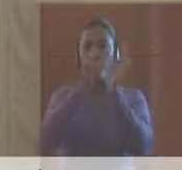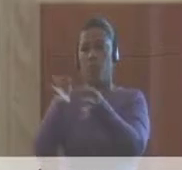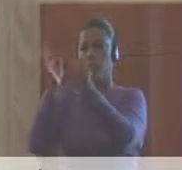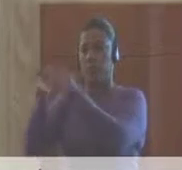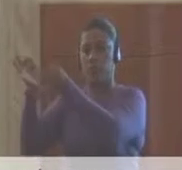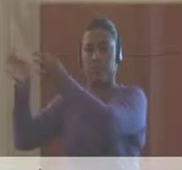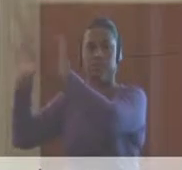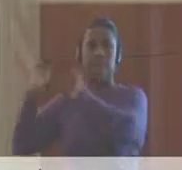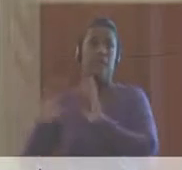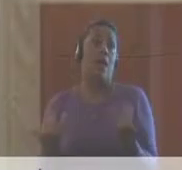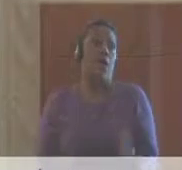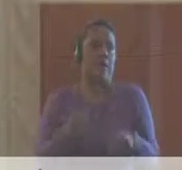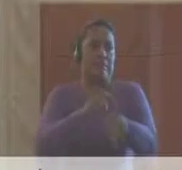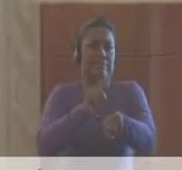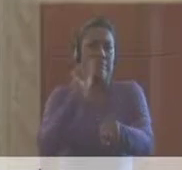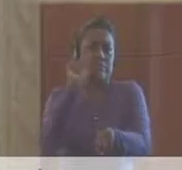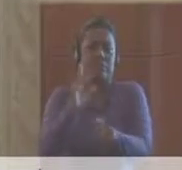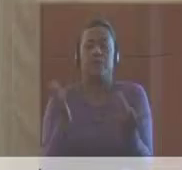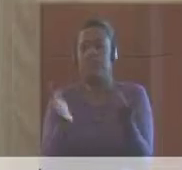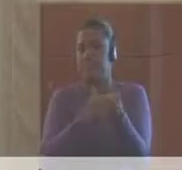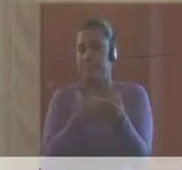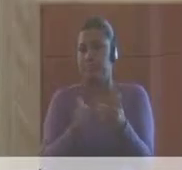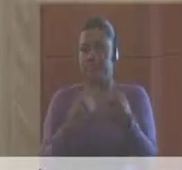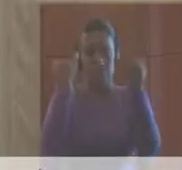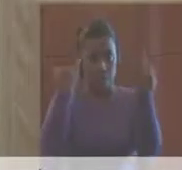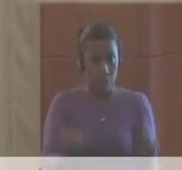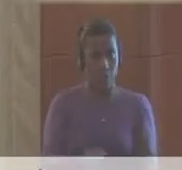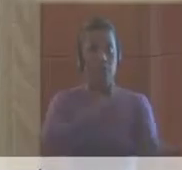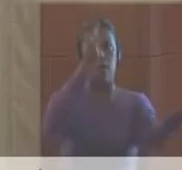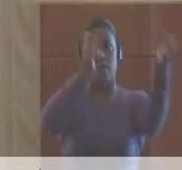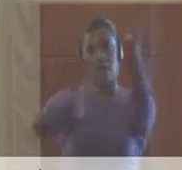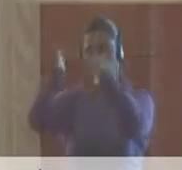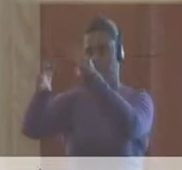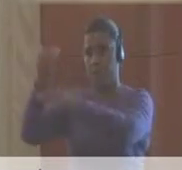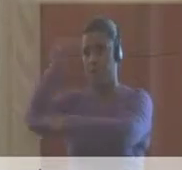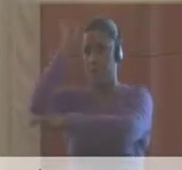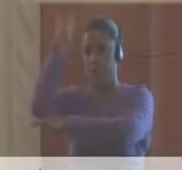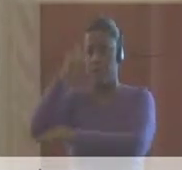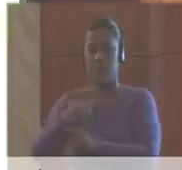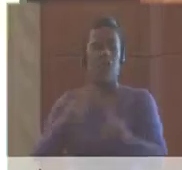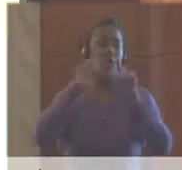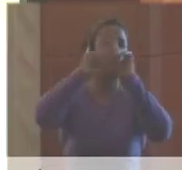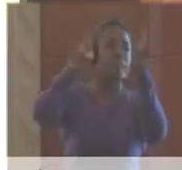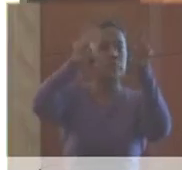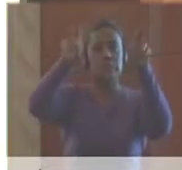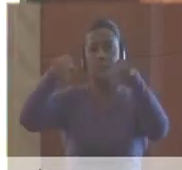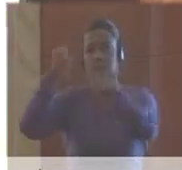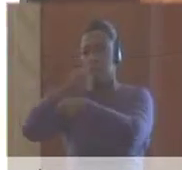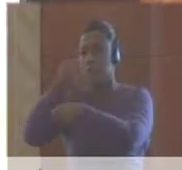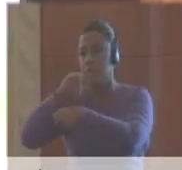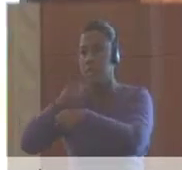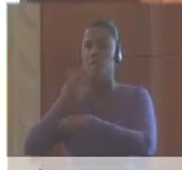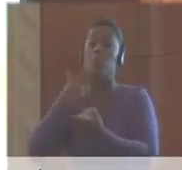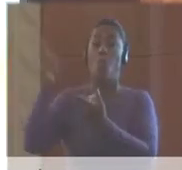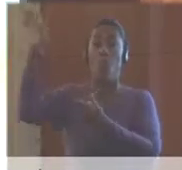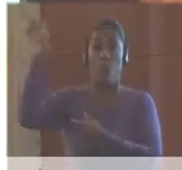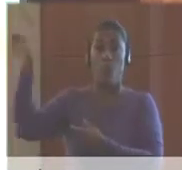here, well, we don't have much time right now, but we're going to look a bit at this idea that